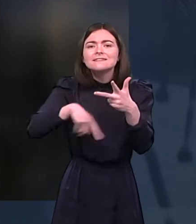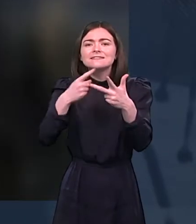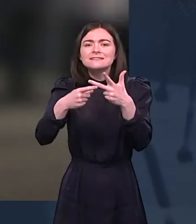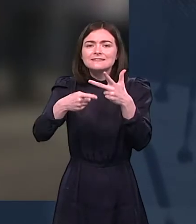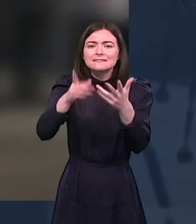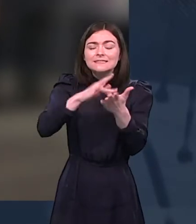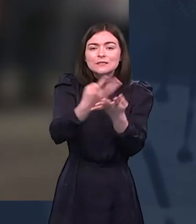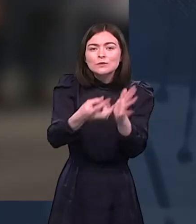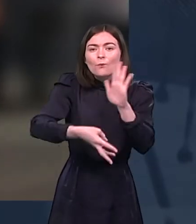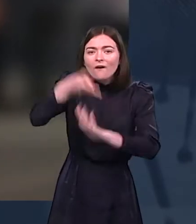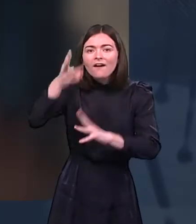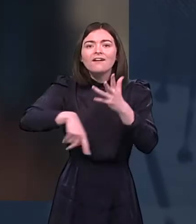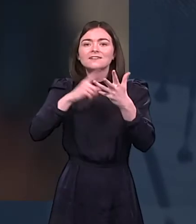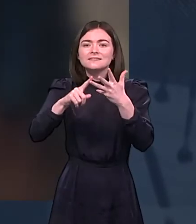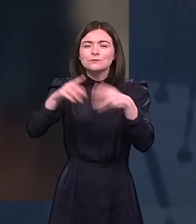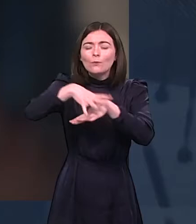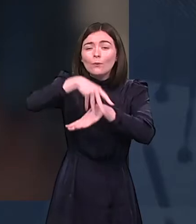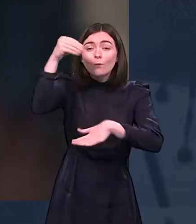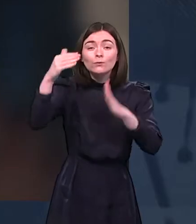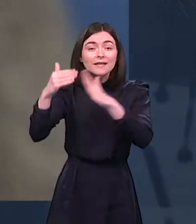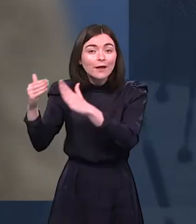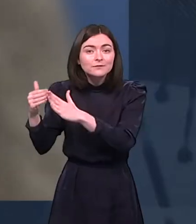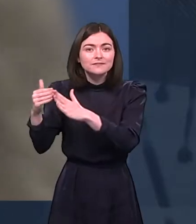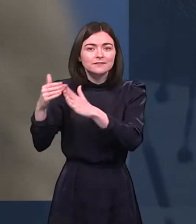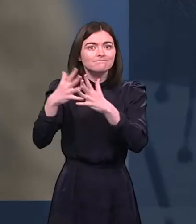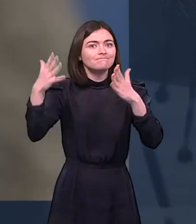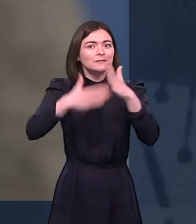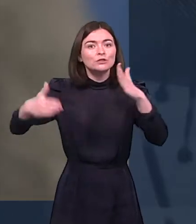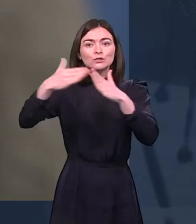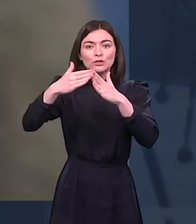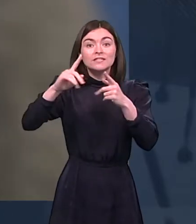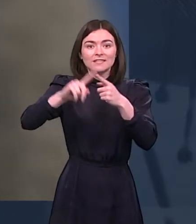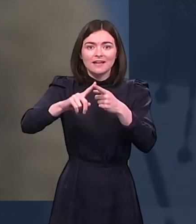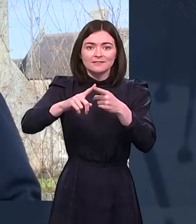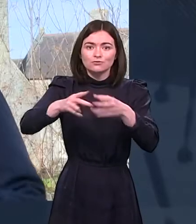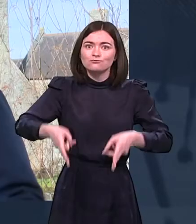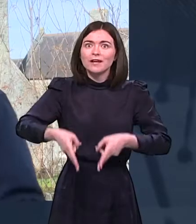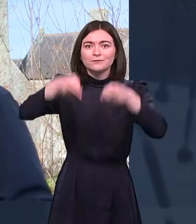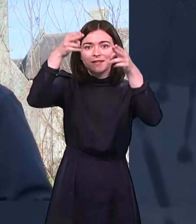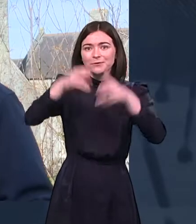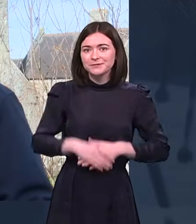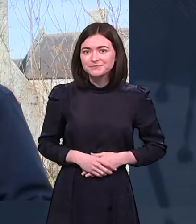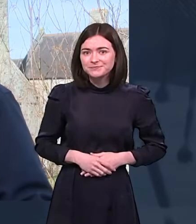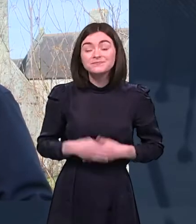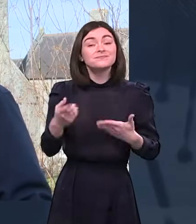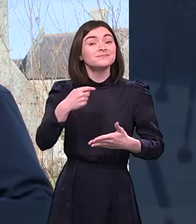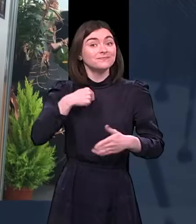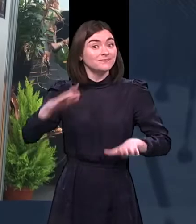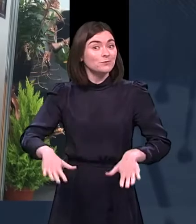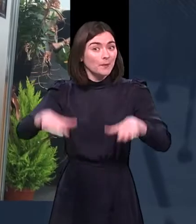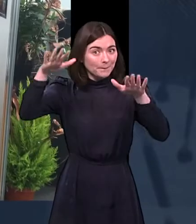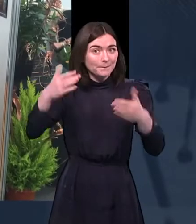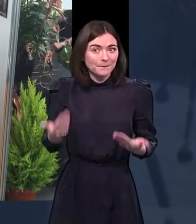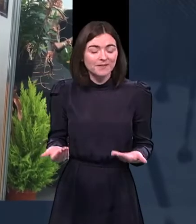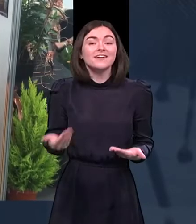walls, Tudor houses, cathedrals, and a 9th century round tower. I was born and bred here, and now